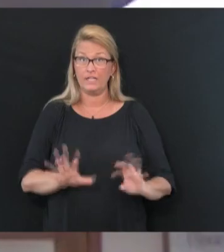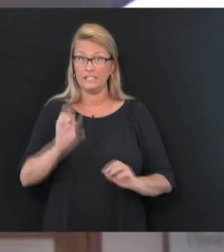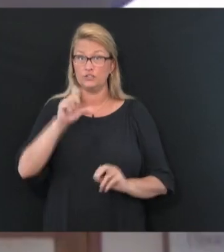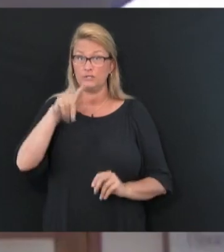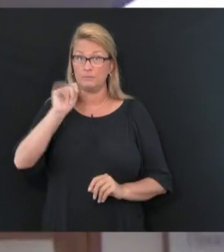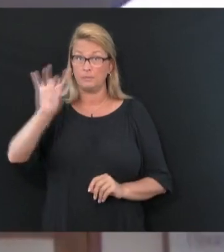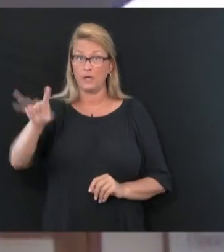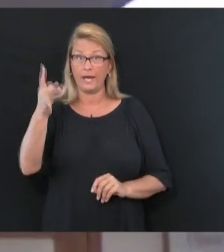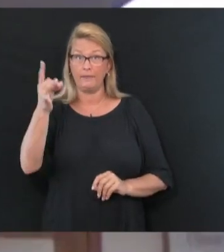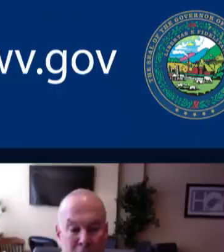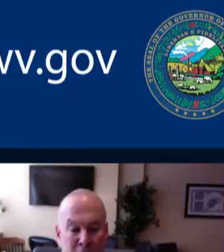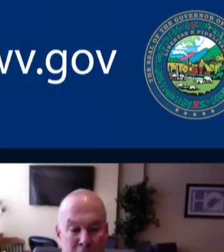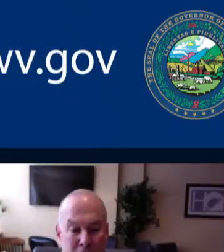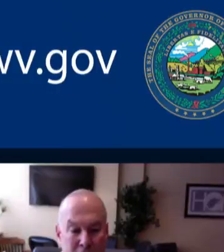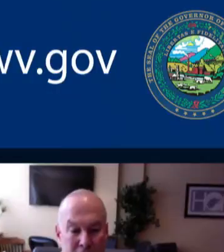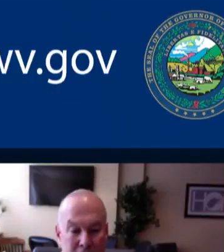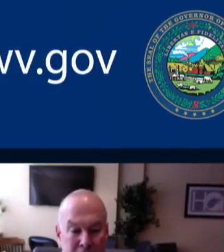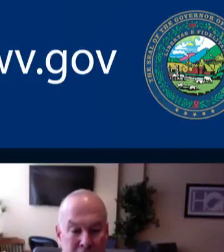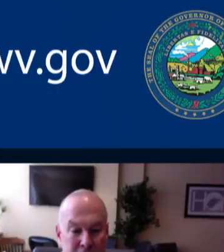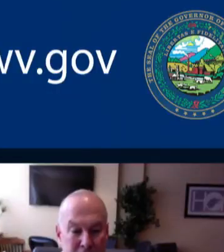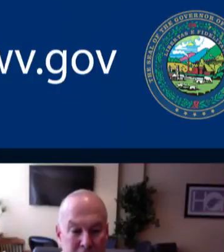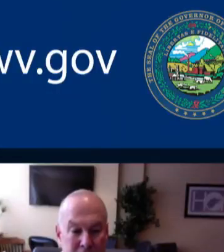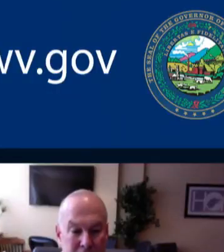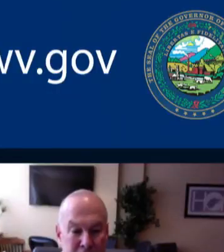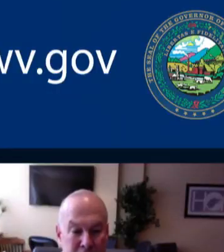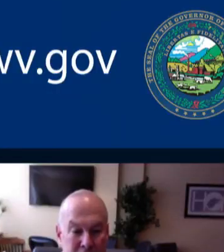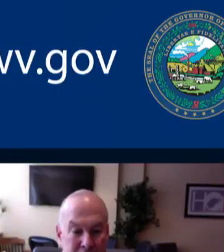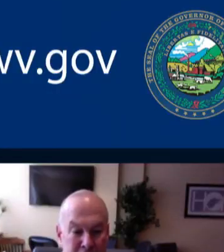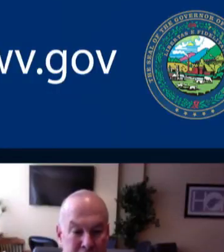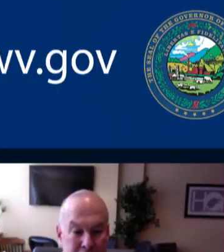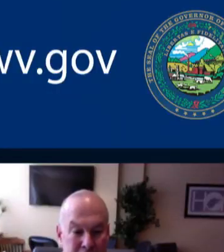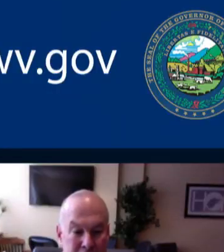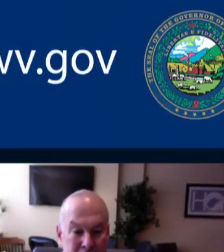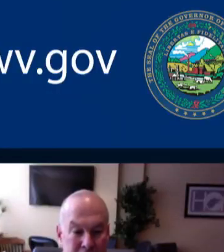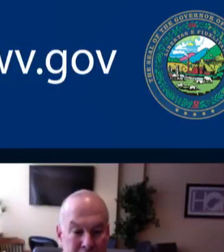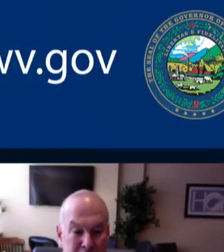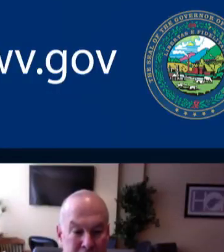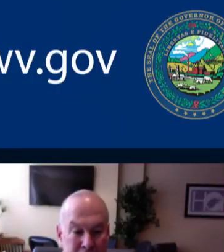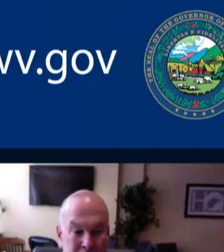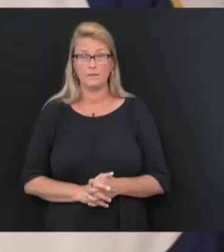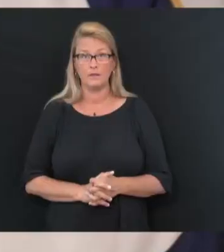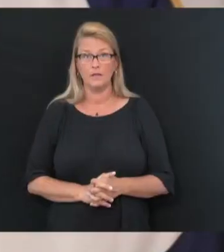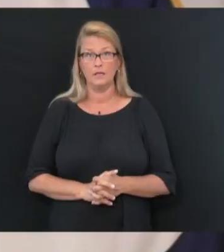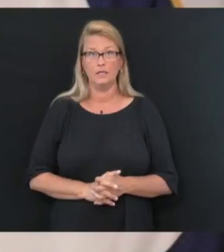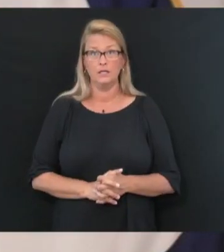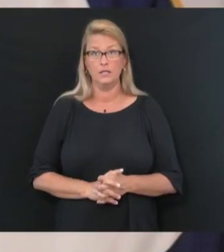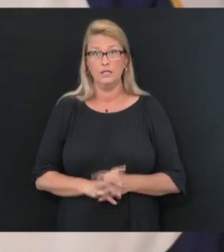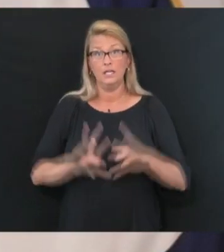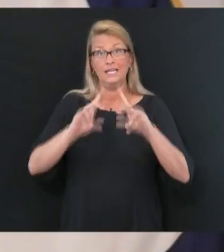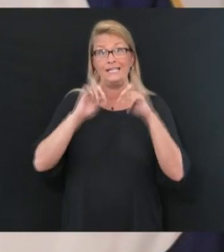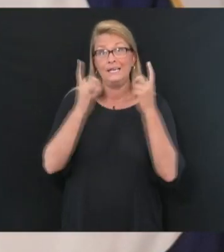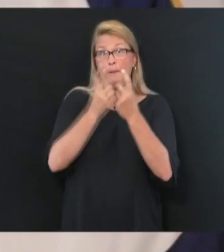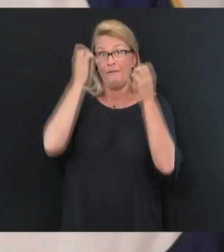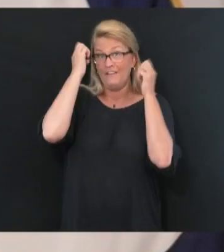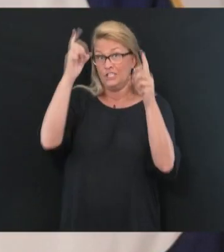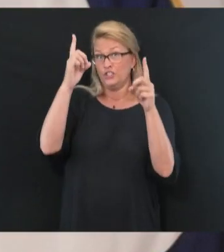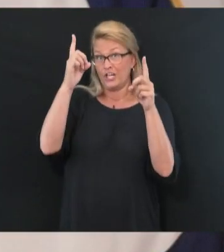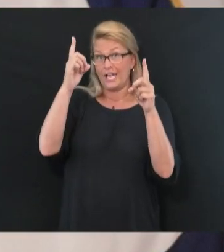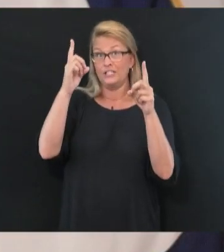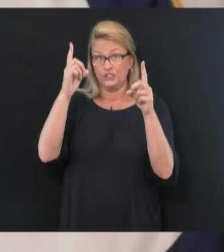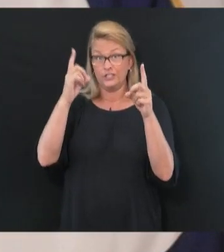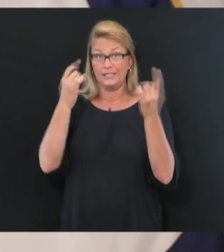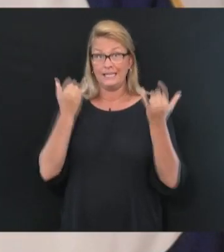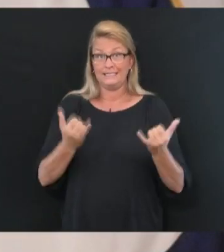you. Okay, Charles, I don't know exactly who's doing the work. You know, the Department of Ed is administering